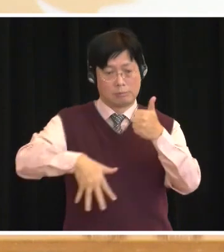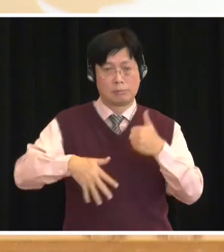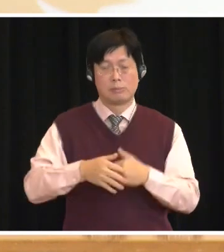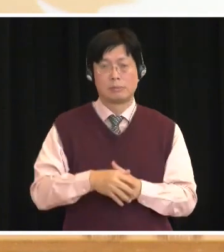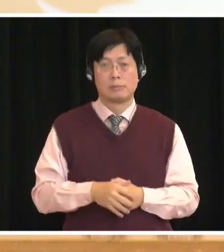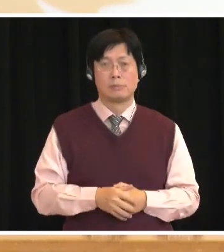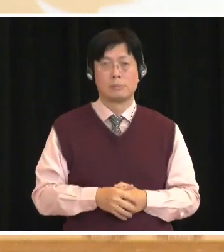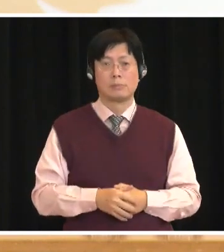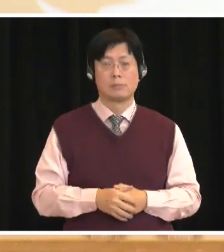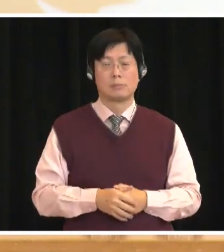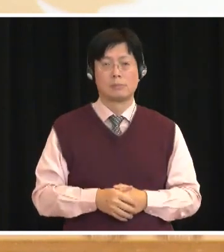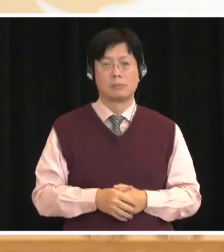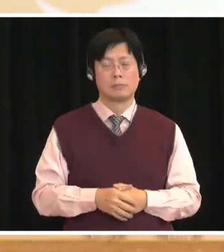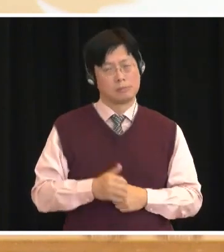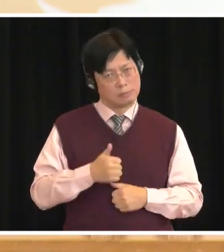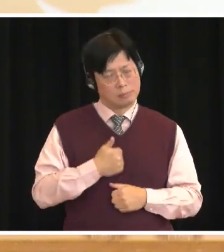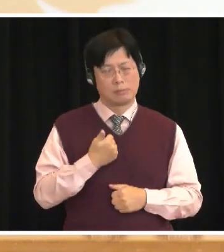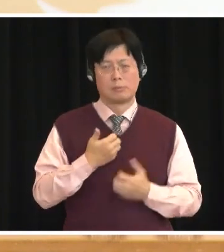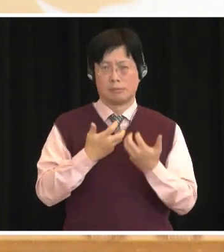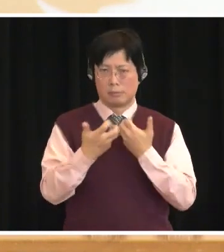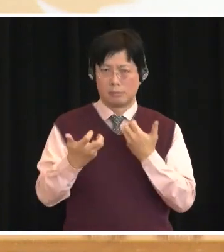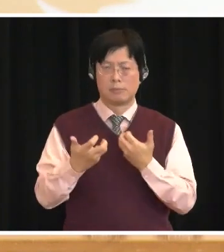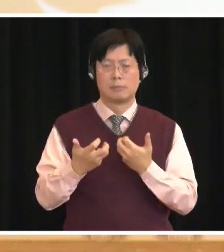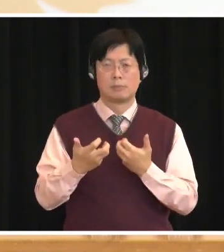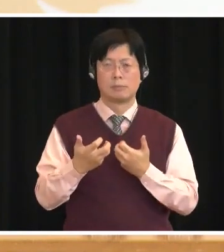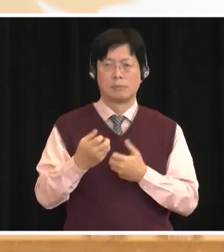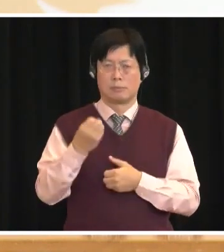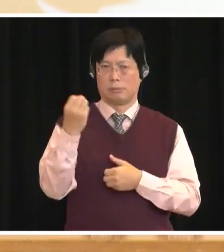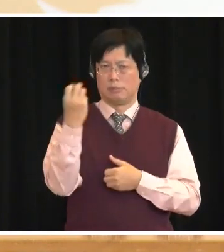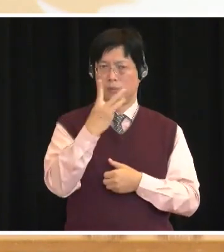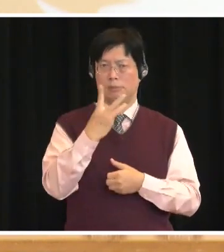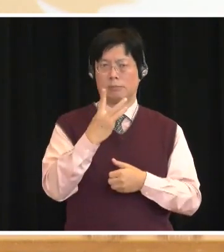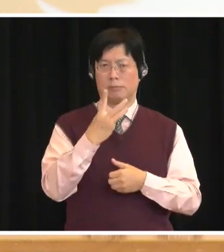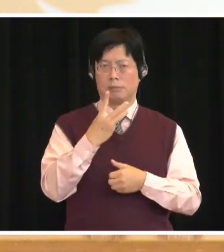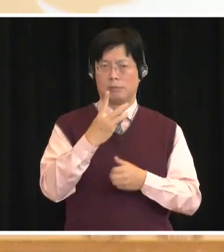process. First the police, then the prosecutor, then the court.